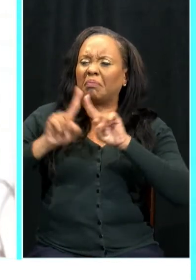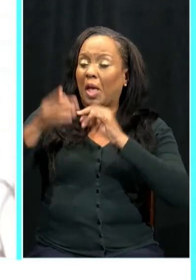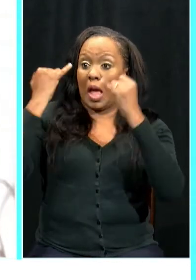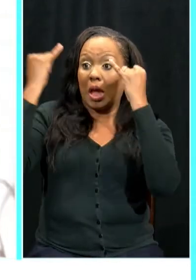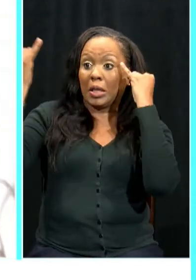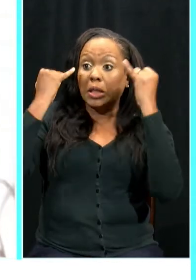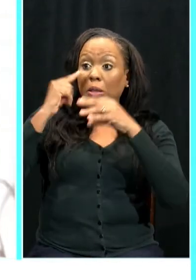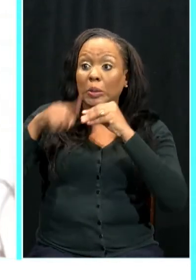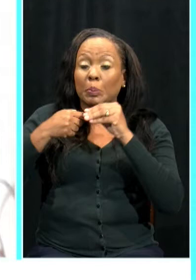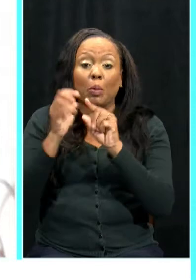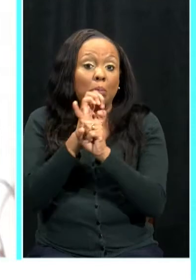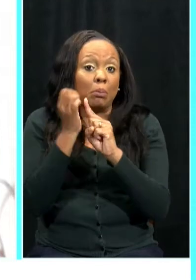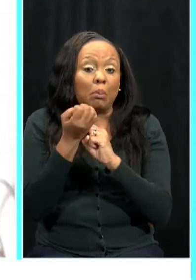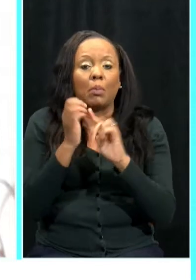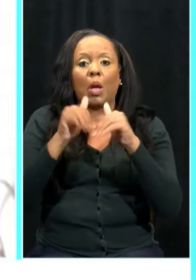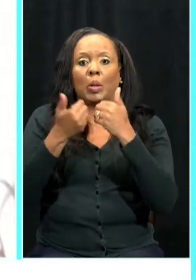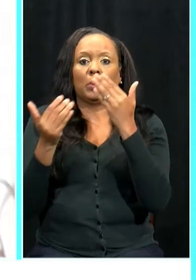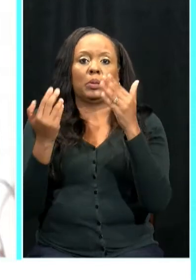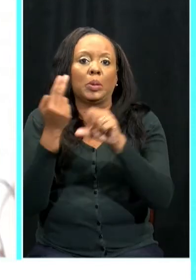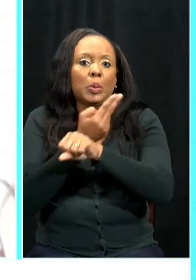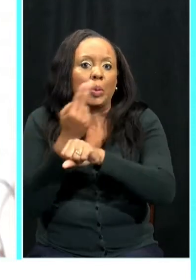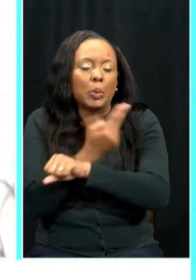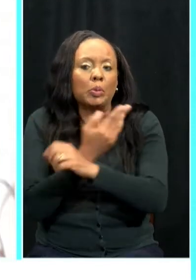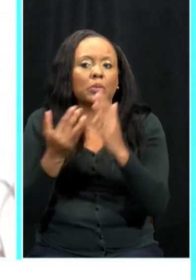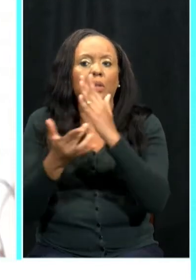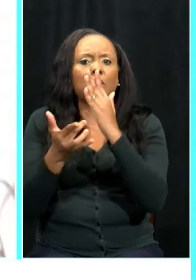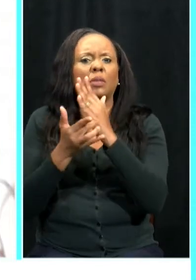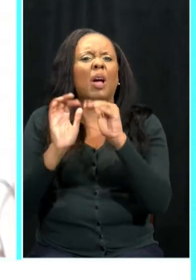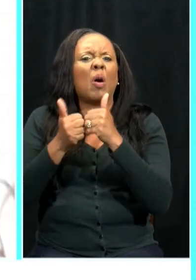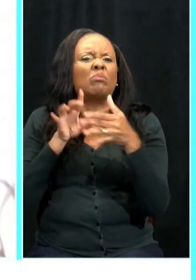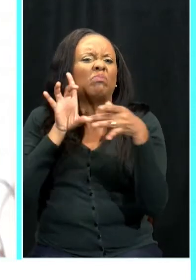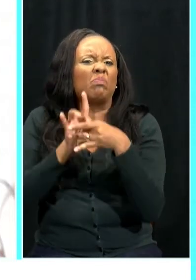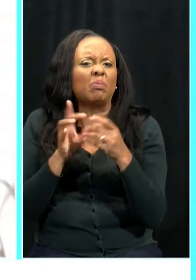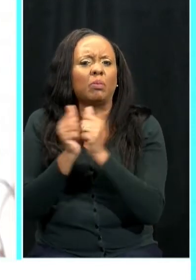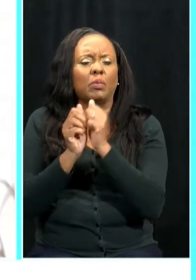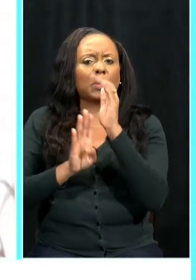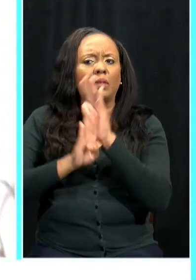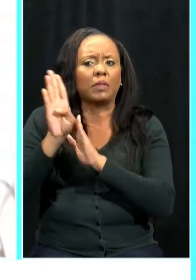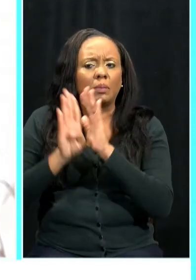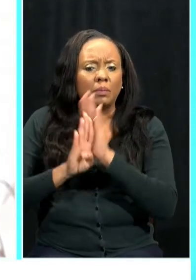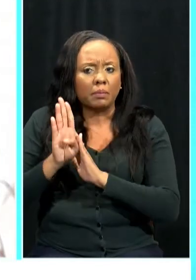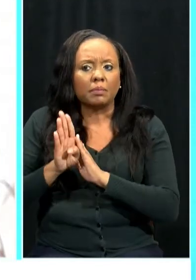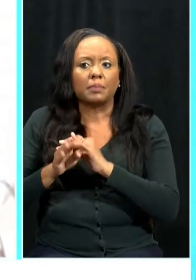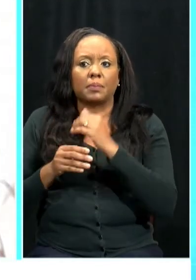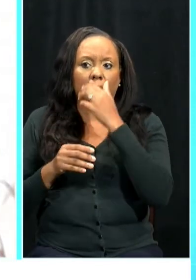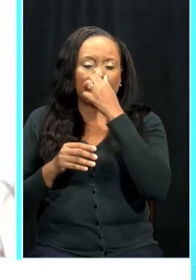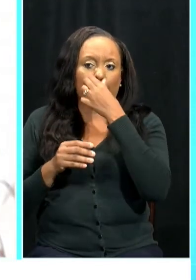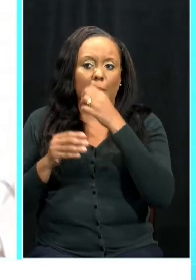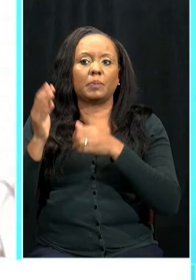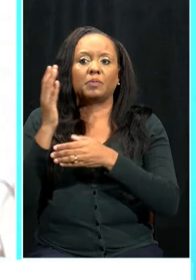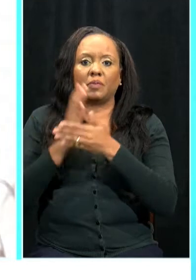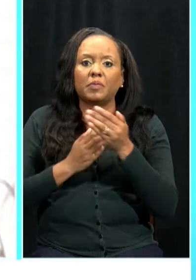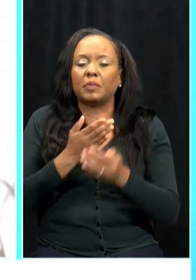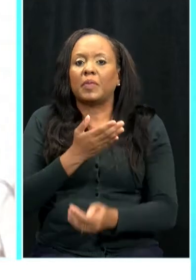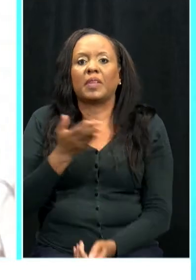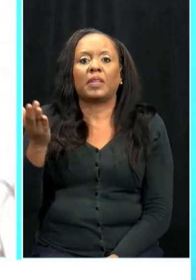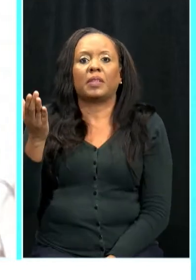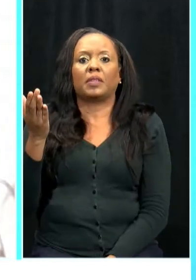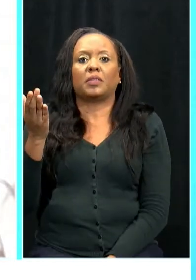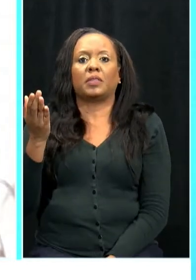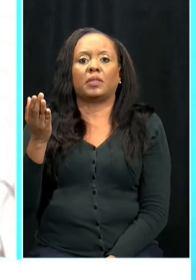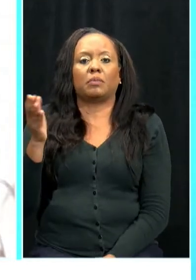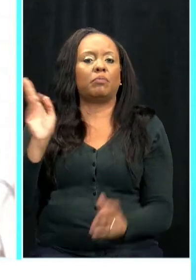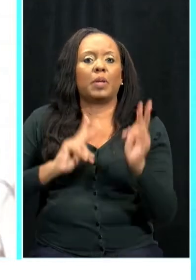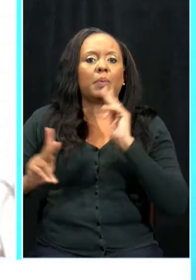use technology, about how to leverage technology for our development, things that are not even dreamed of in the philosophy of